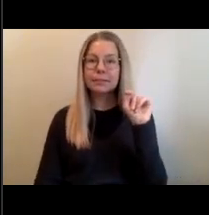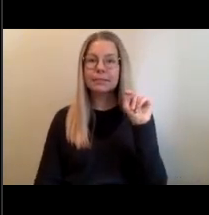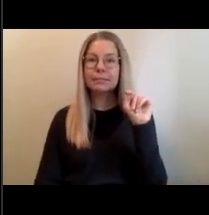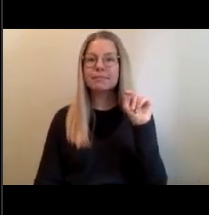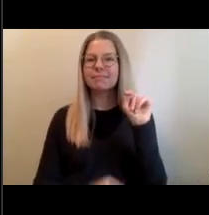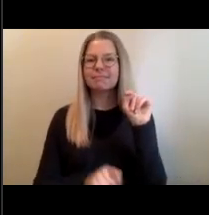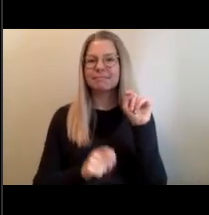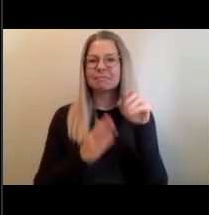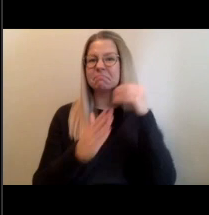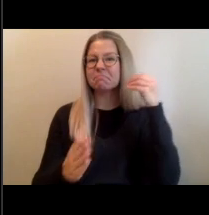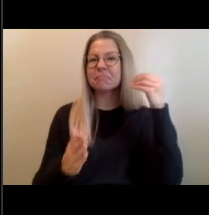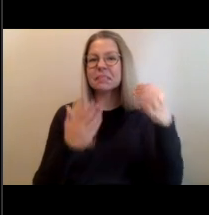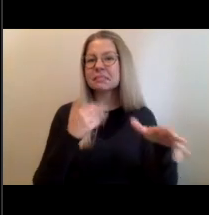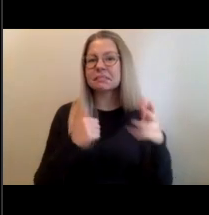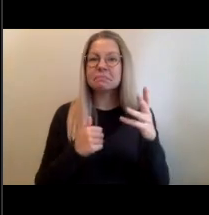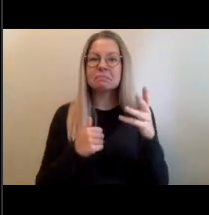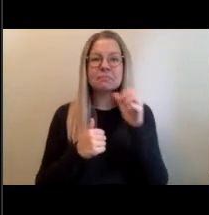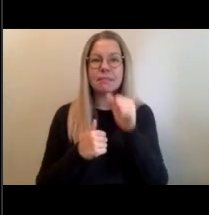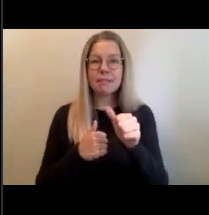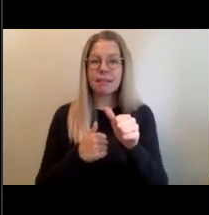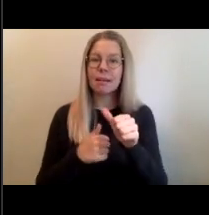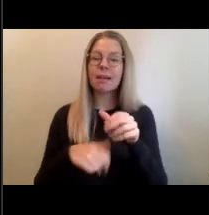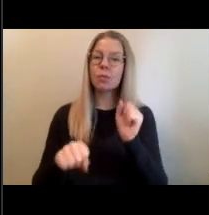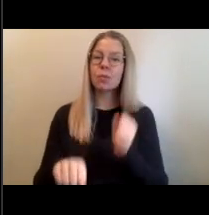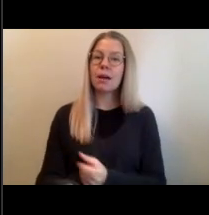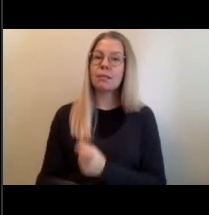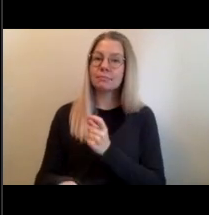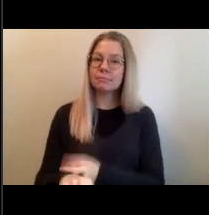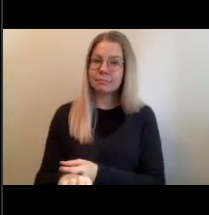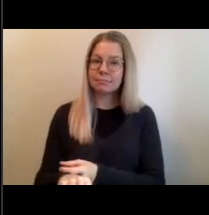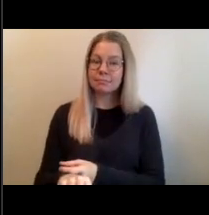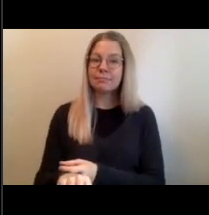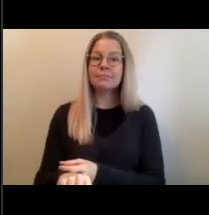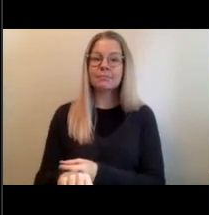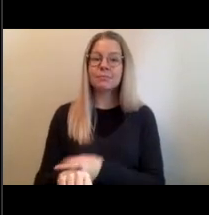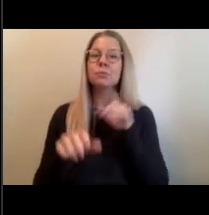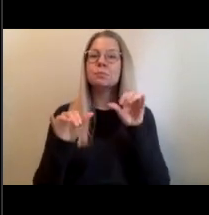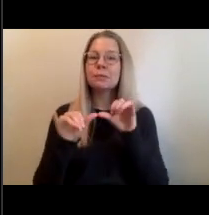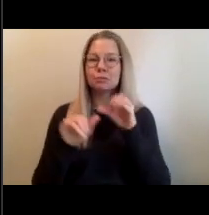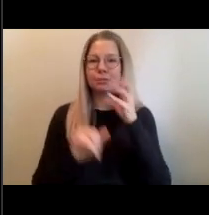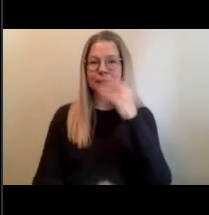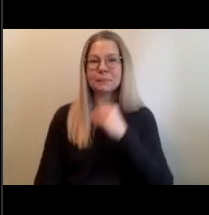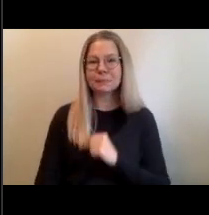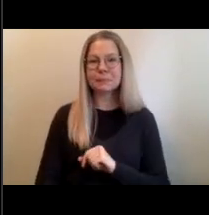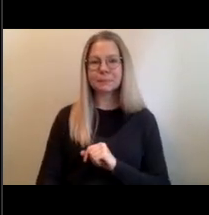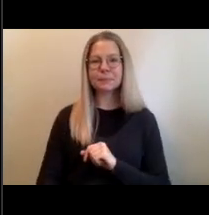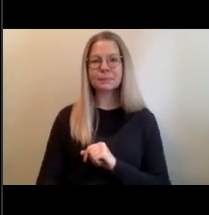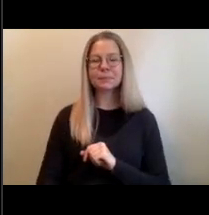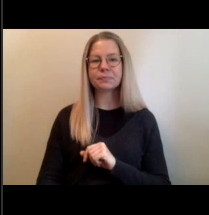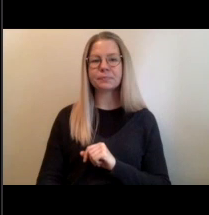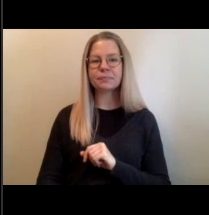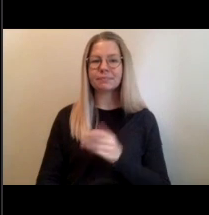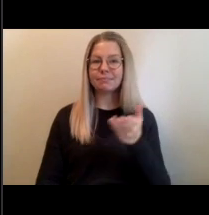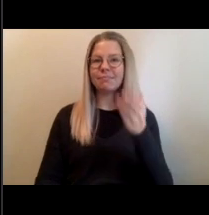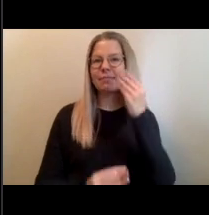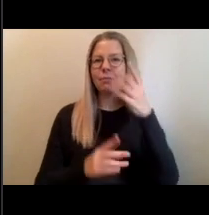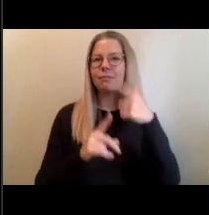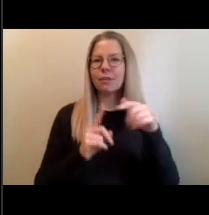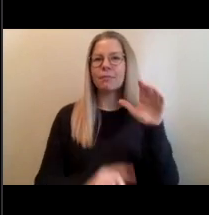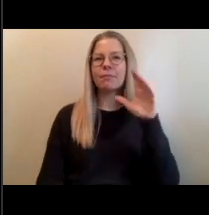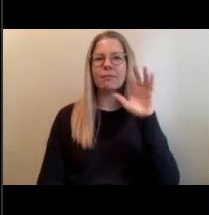not that expensive anymore, and they measure sleep stages. Again, this is Fitbit data, aggregate